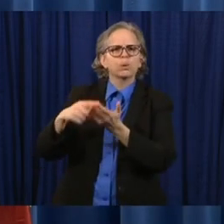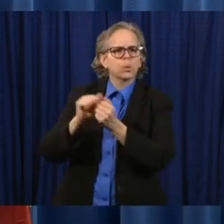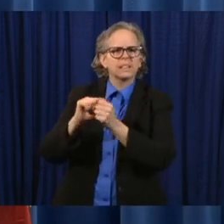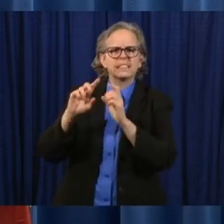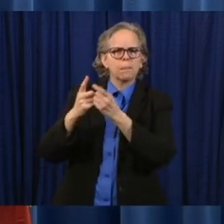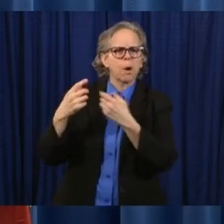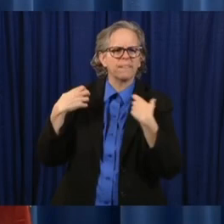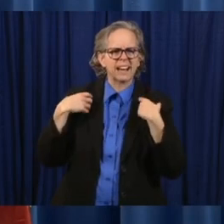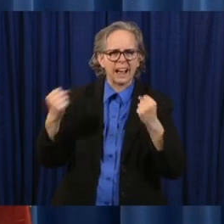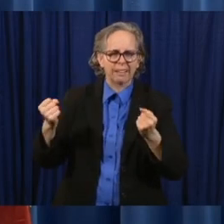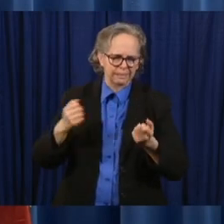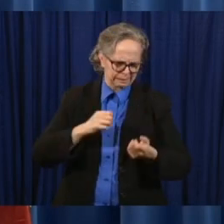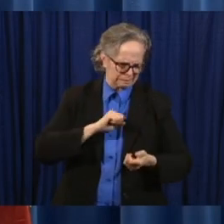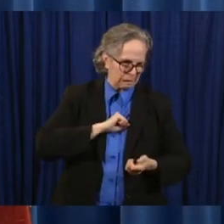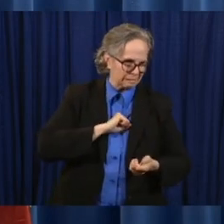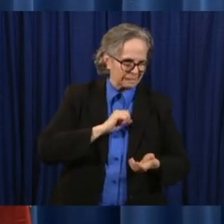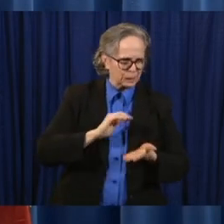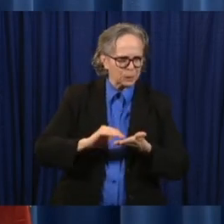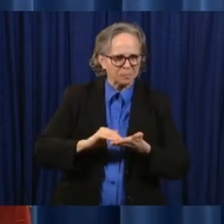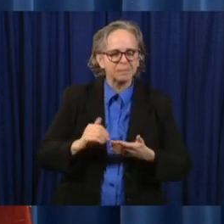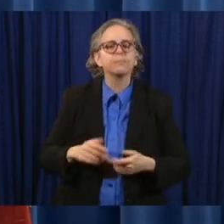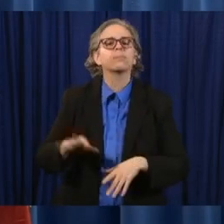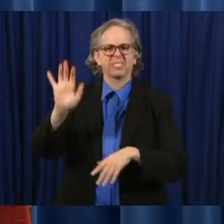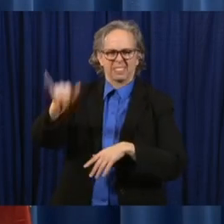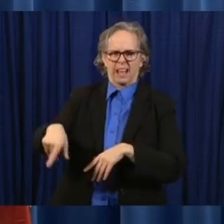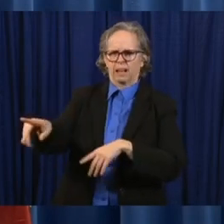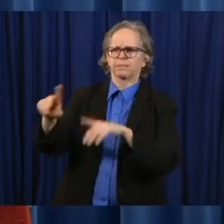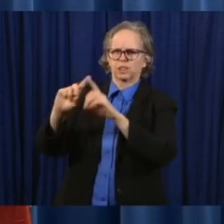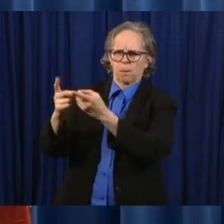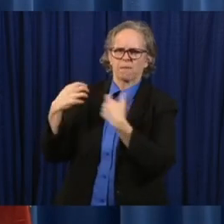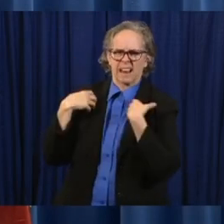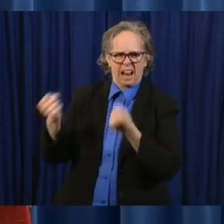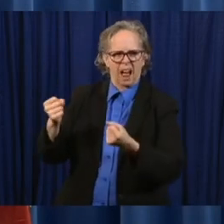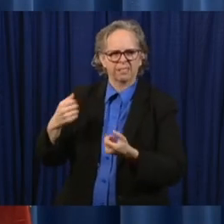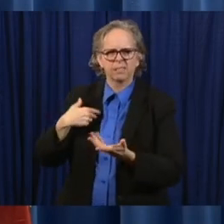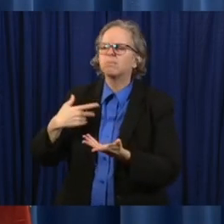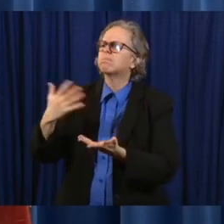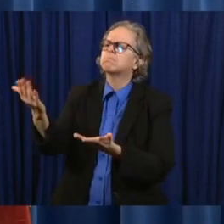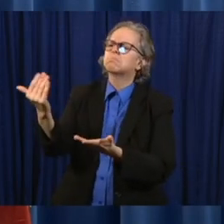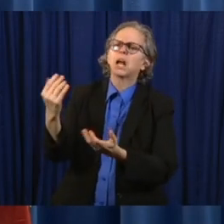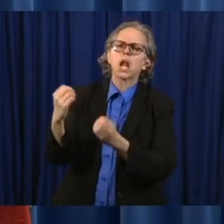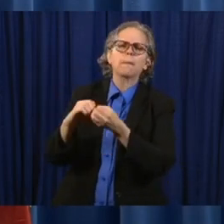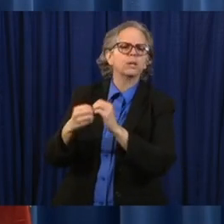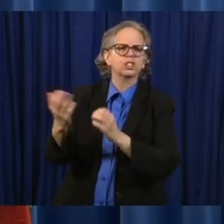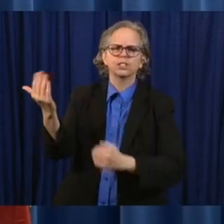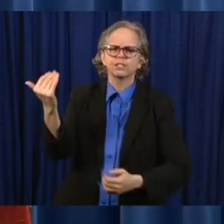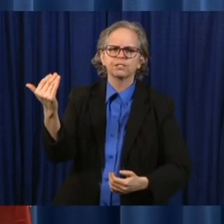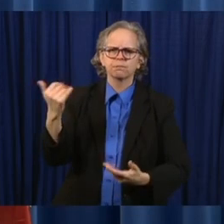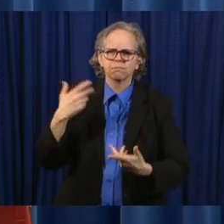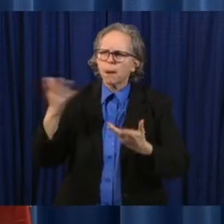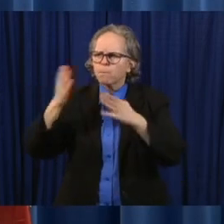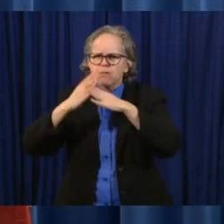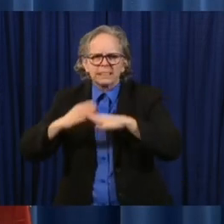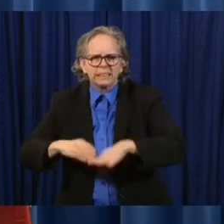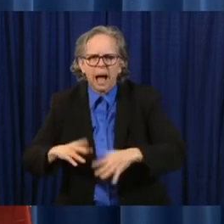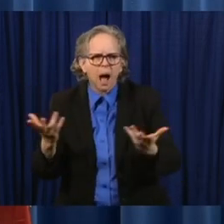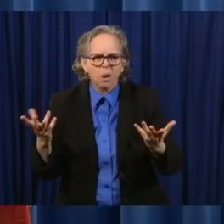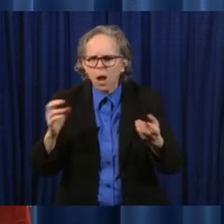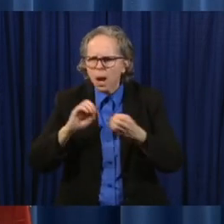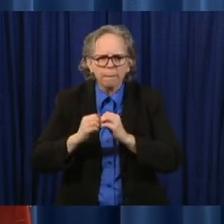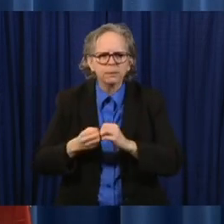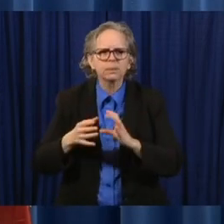Department of Health to give me the current numbers as breakdown of COVID-19 cases in regard to